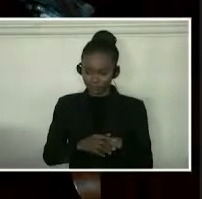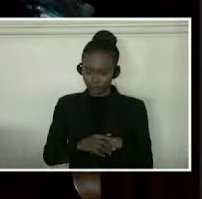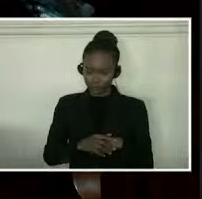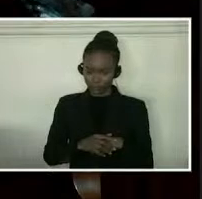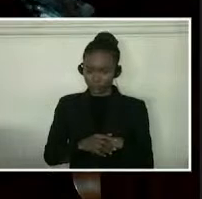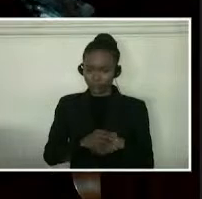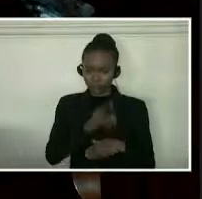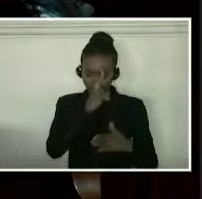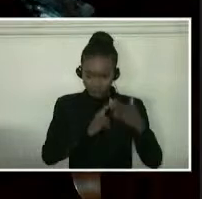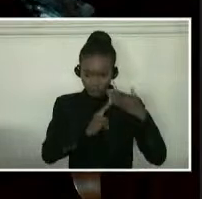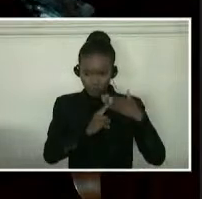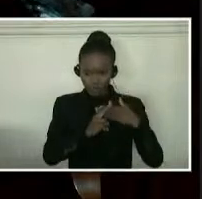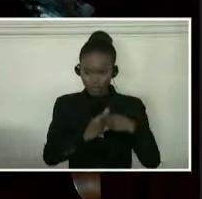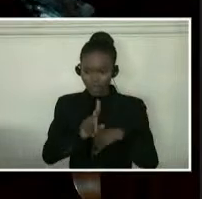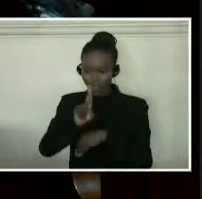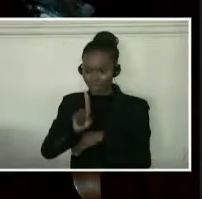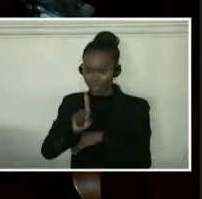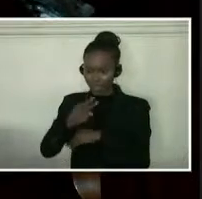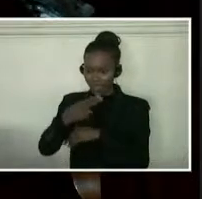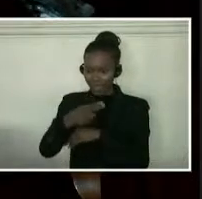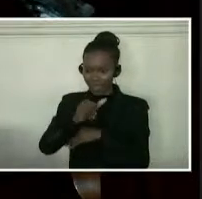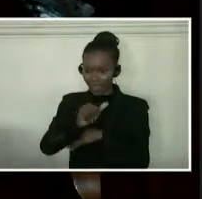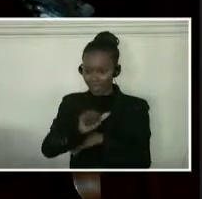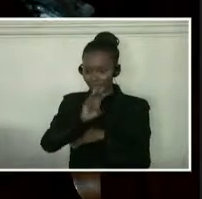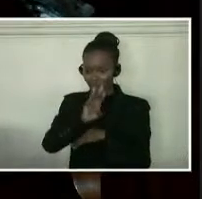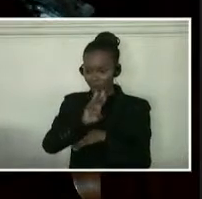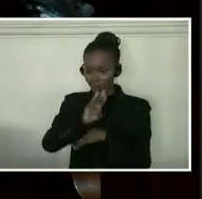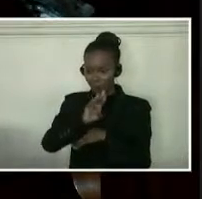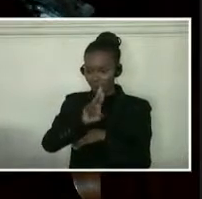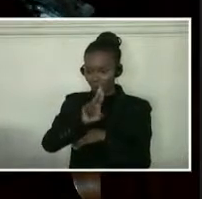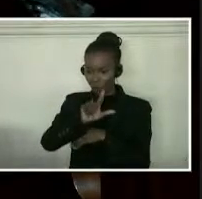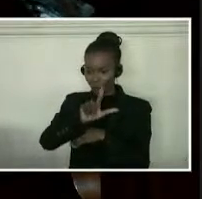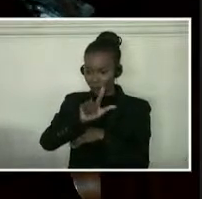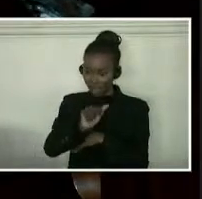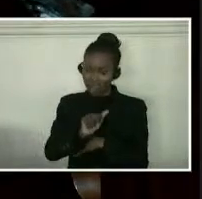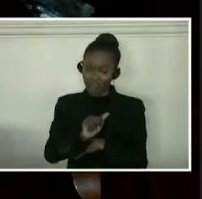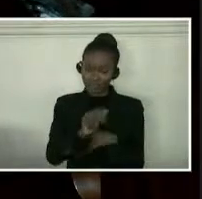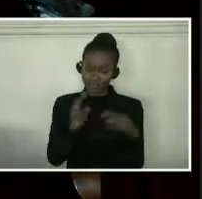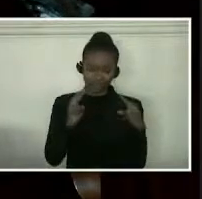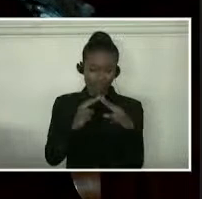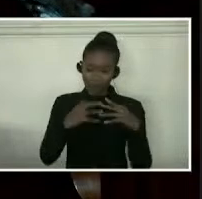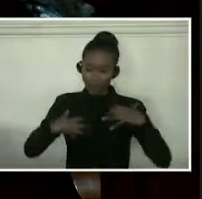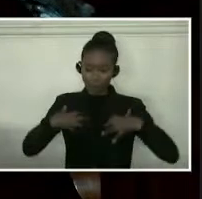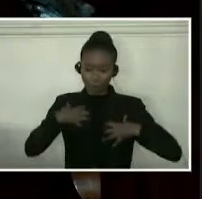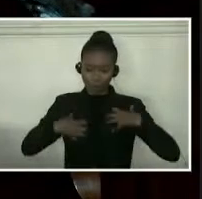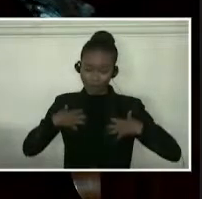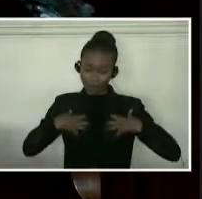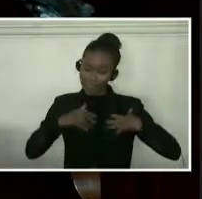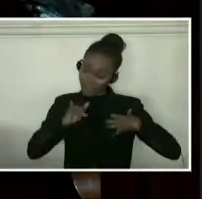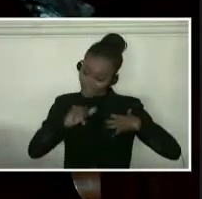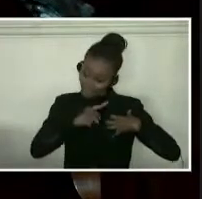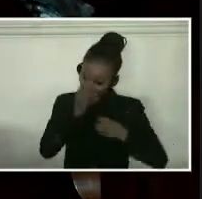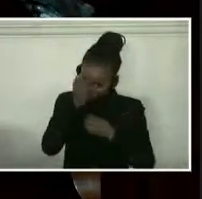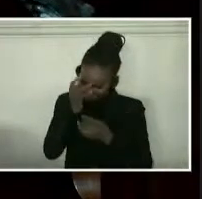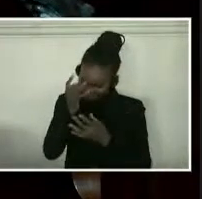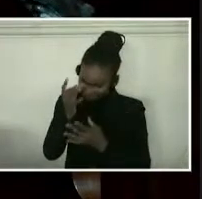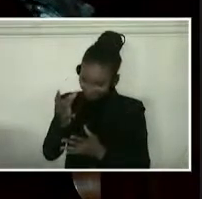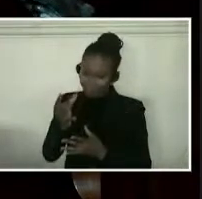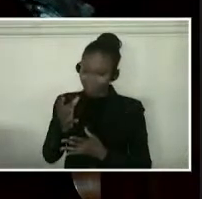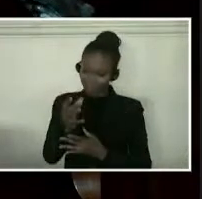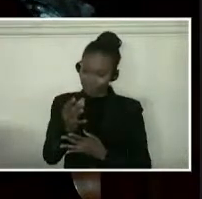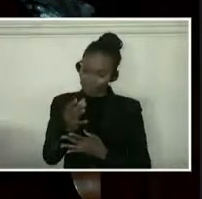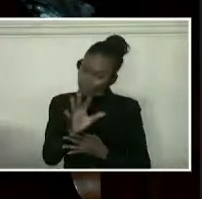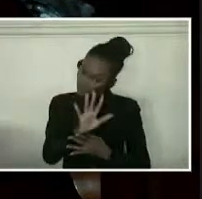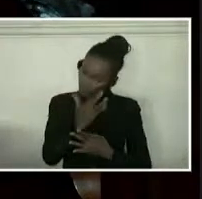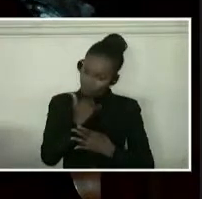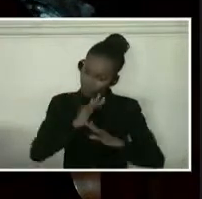honorable kaula was worried in terms of the new department and the new chapel scene so that's why i'm allowing his fears that the